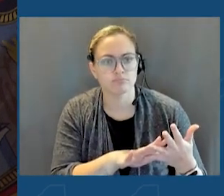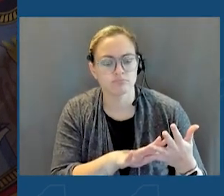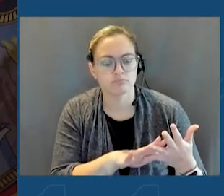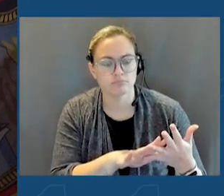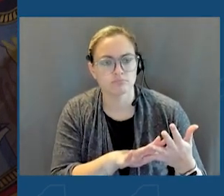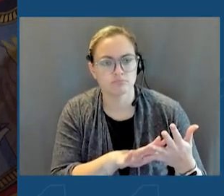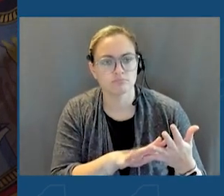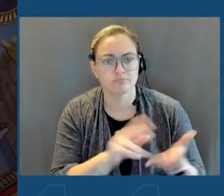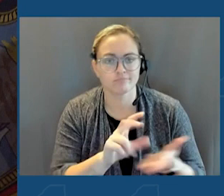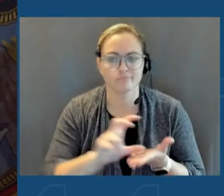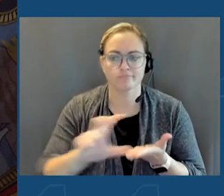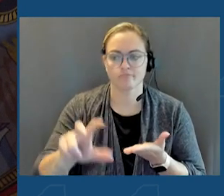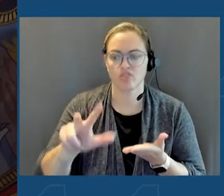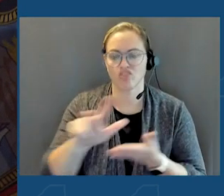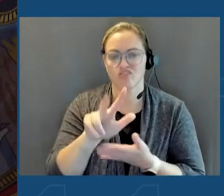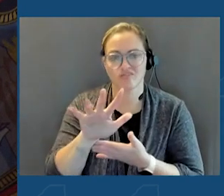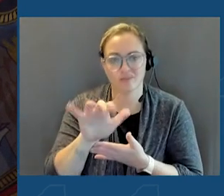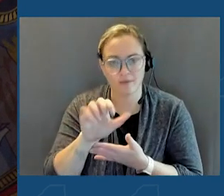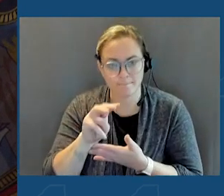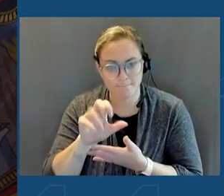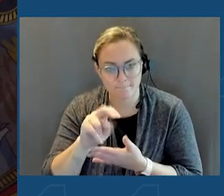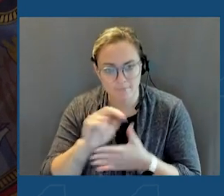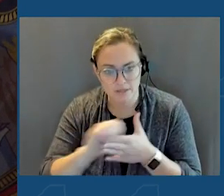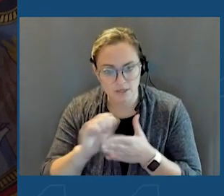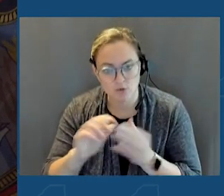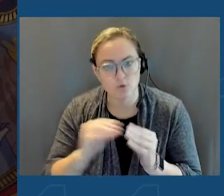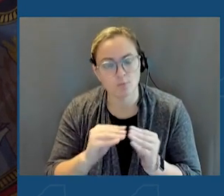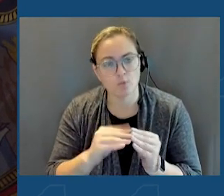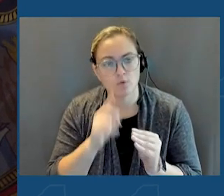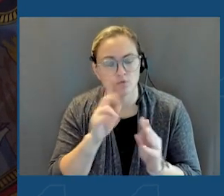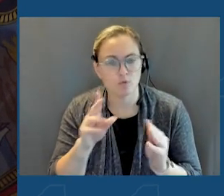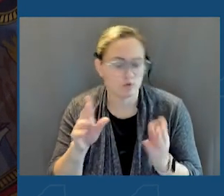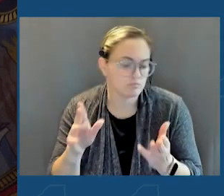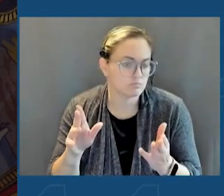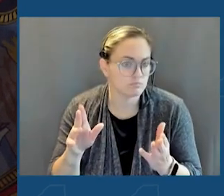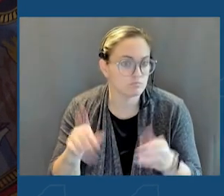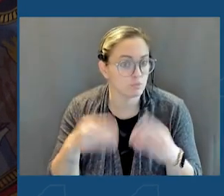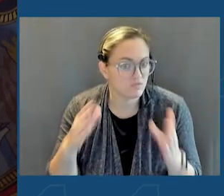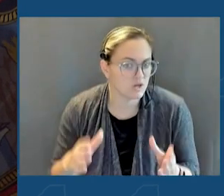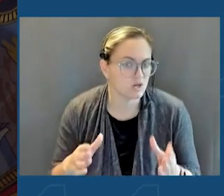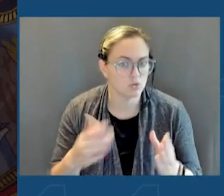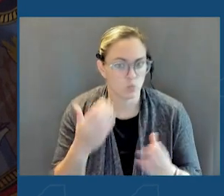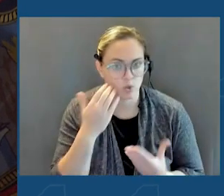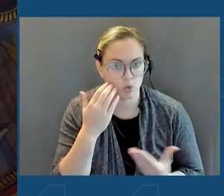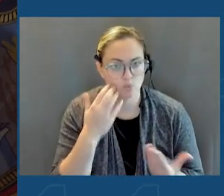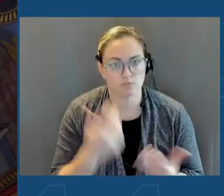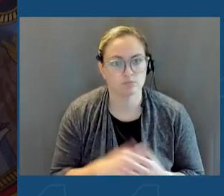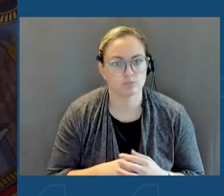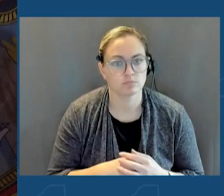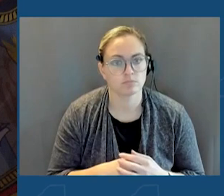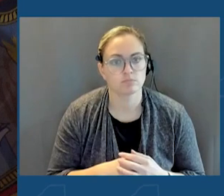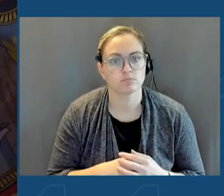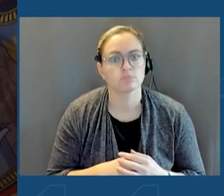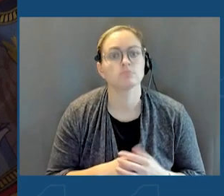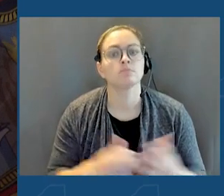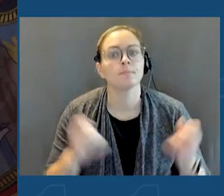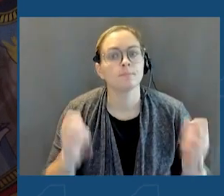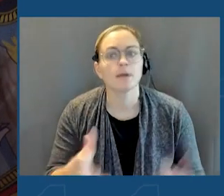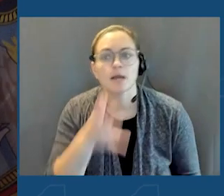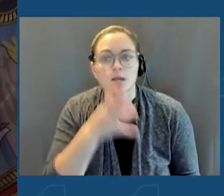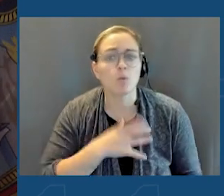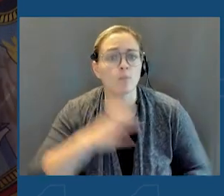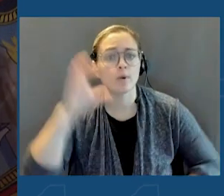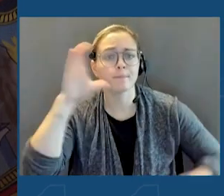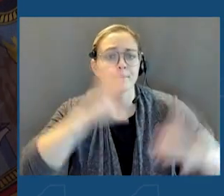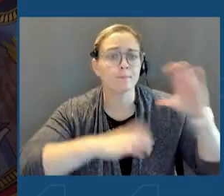reallocated $35 million more for our providers because we knew that so many women seeking a safe